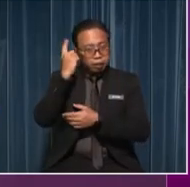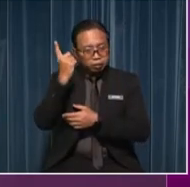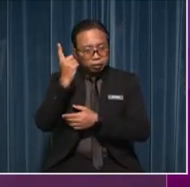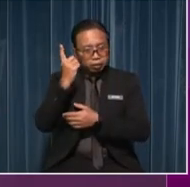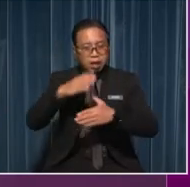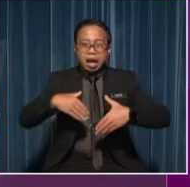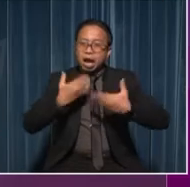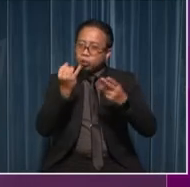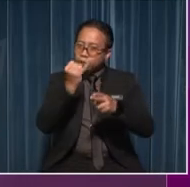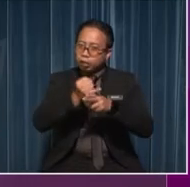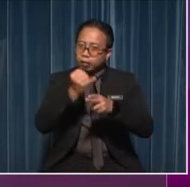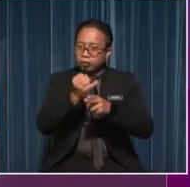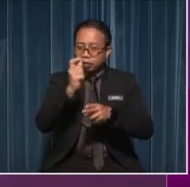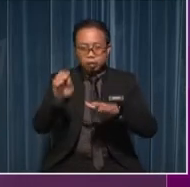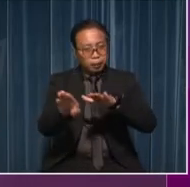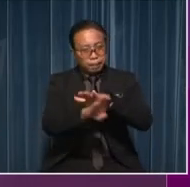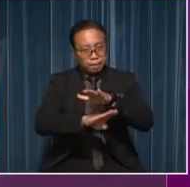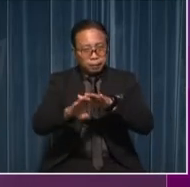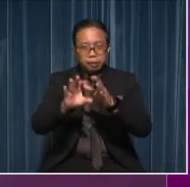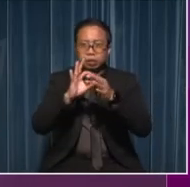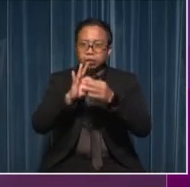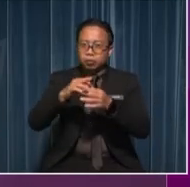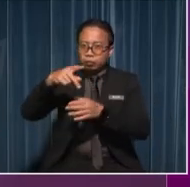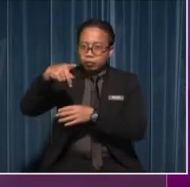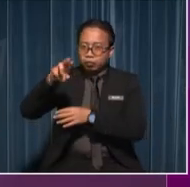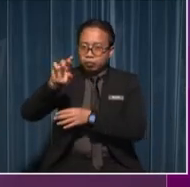identify the base of a prism.